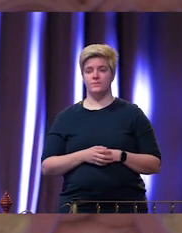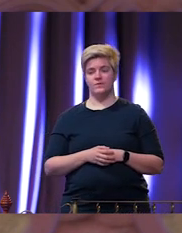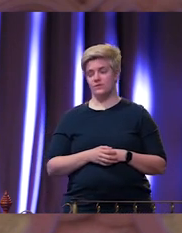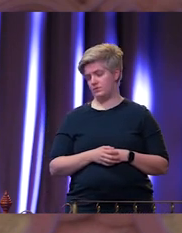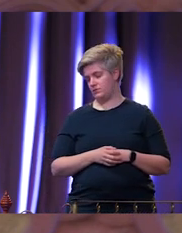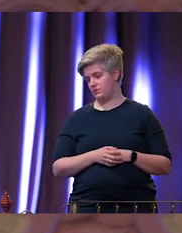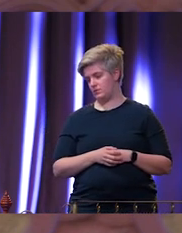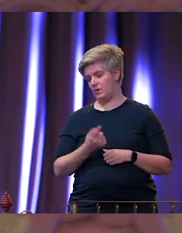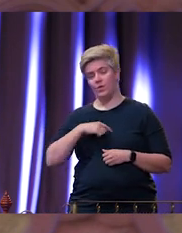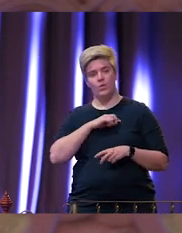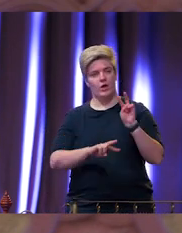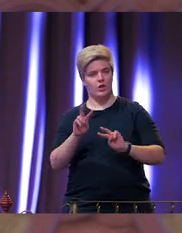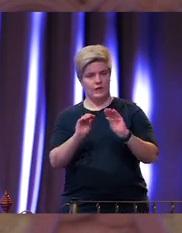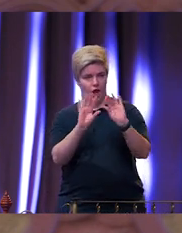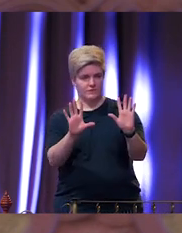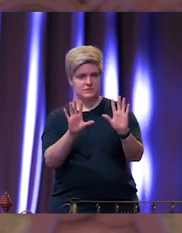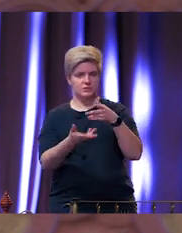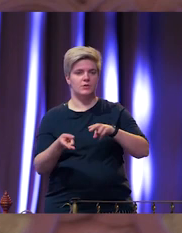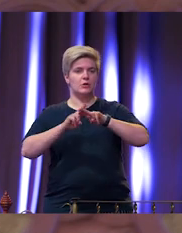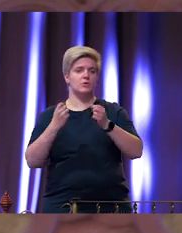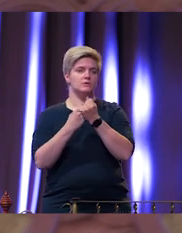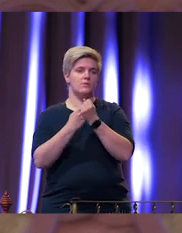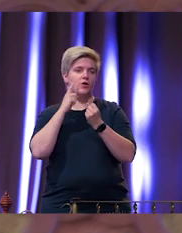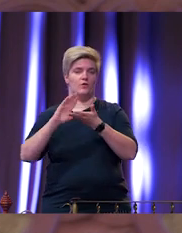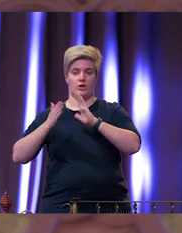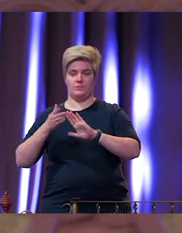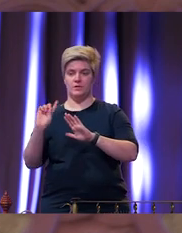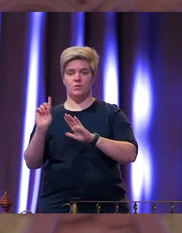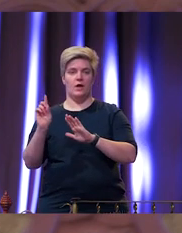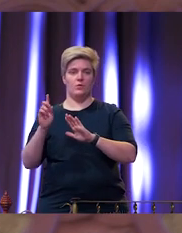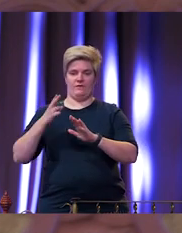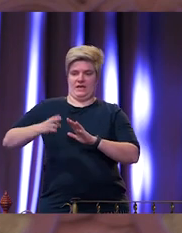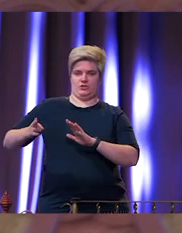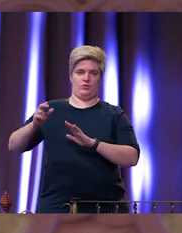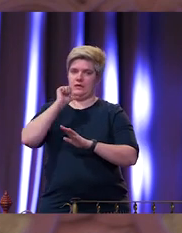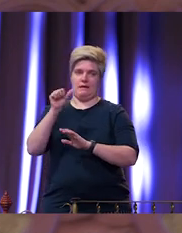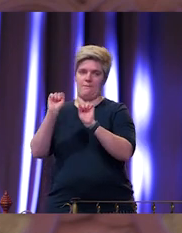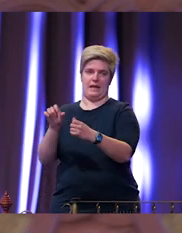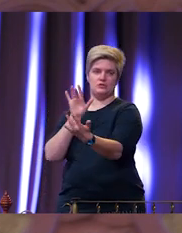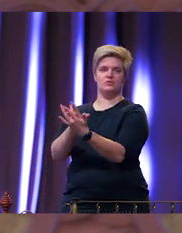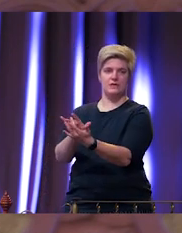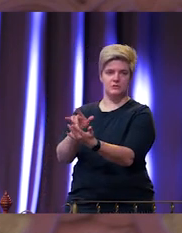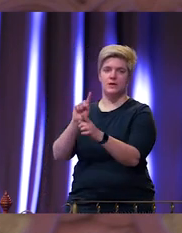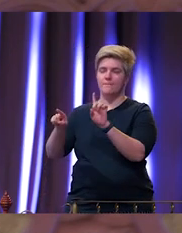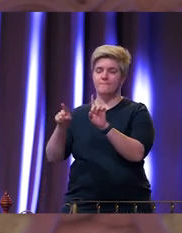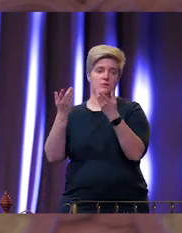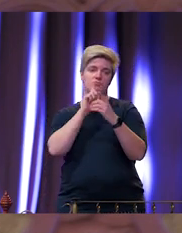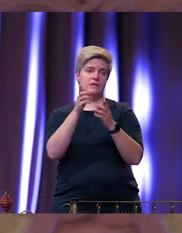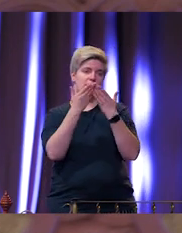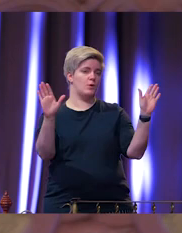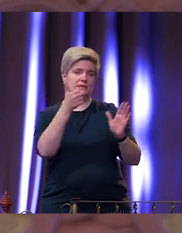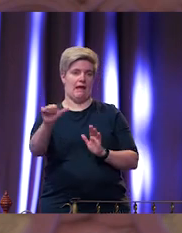We are looking obviously to increase support in communities that we have historically not been able to reach. But it is open to any arts and